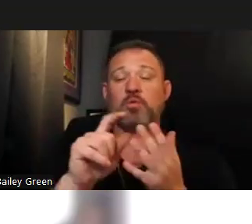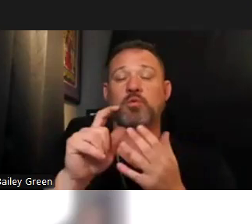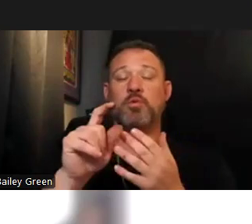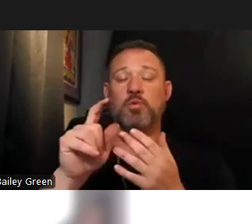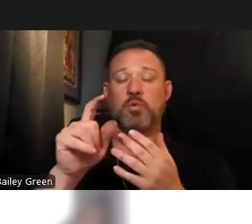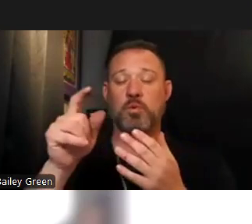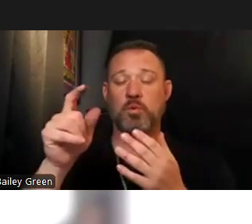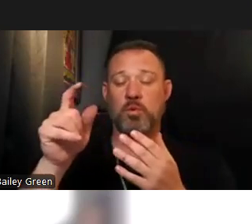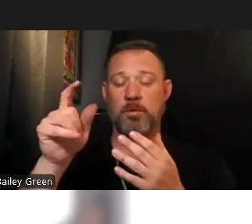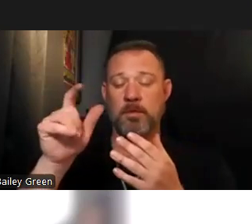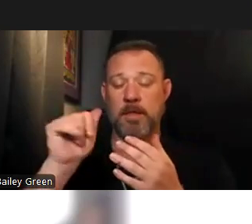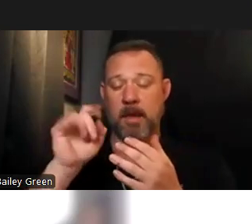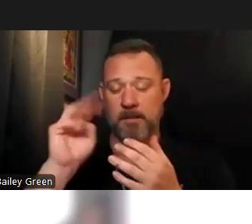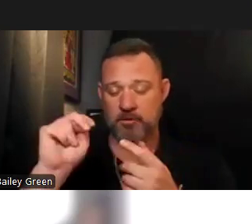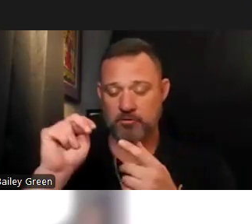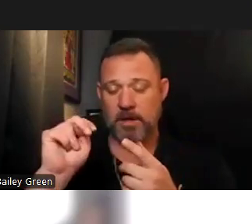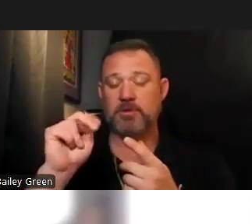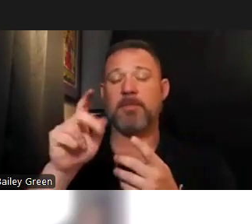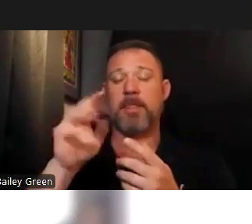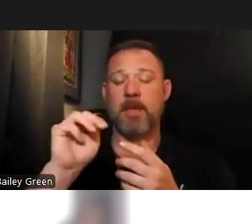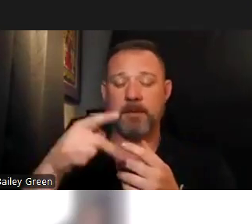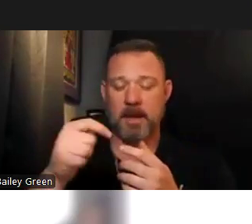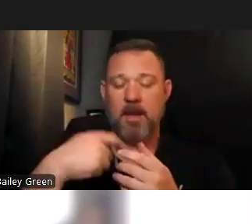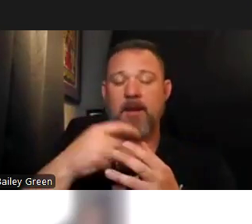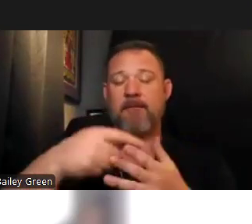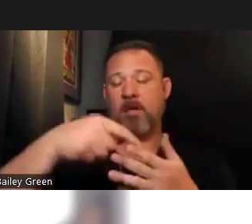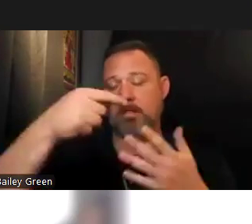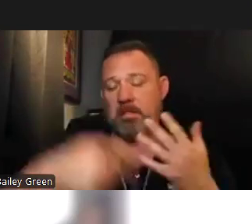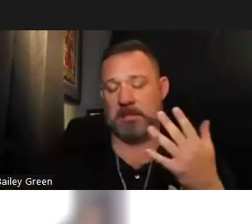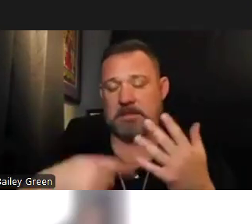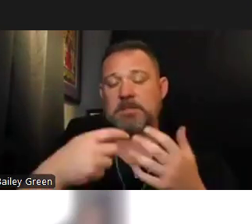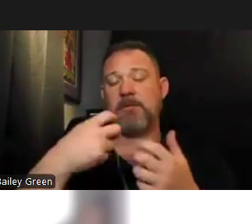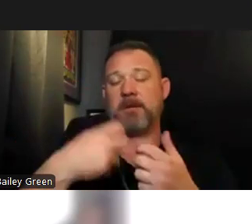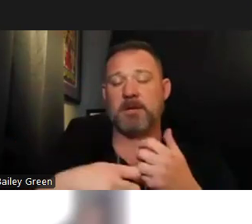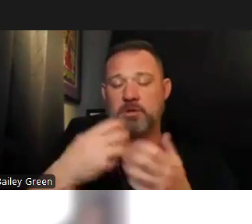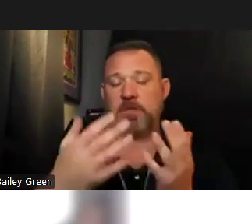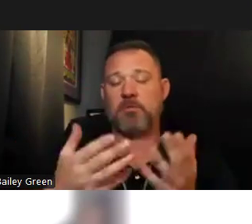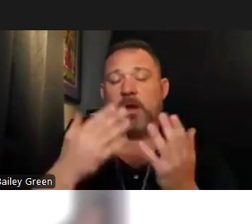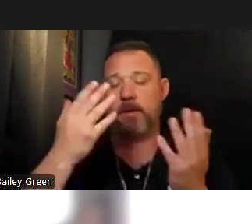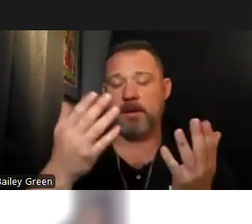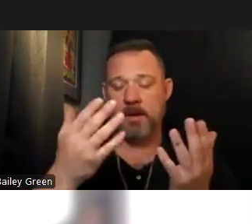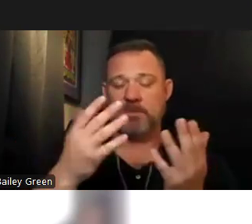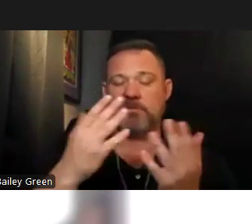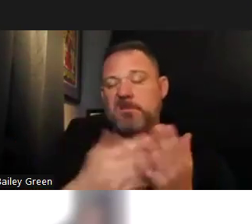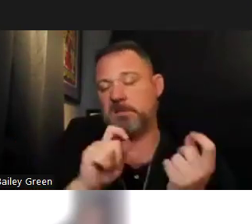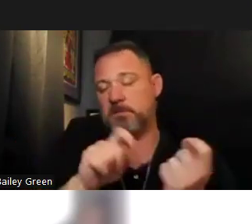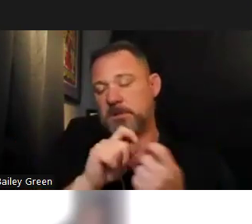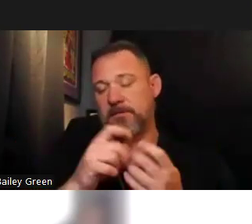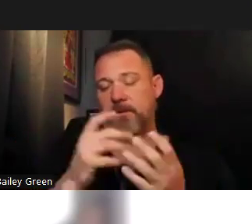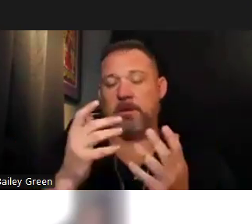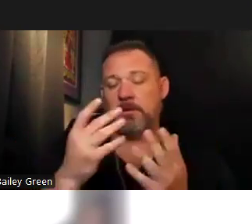that the master plan include quite a long list of different issues and recommendations, some very specific, some less